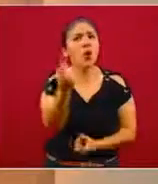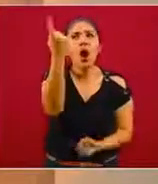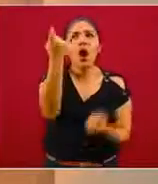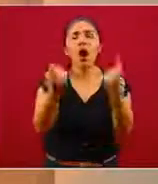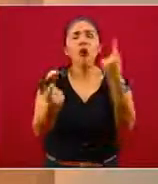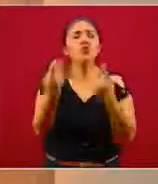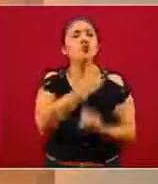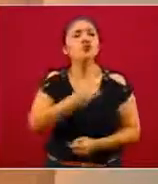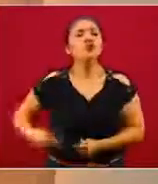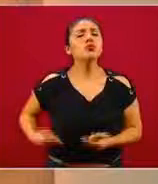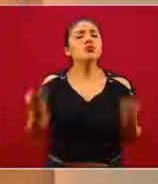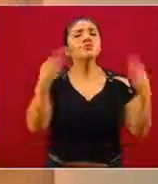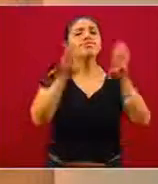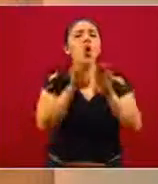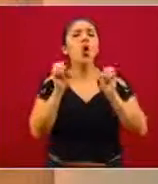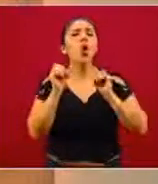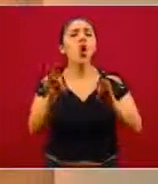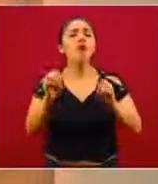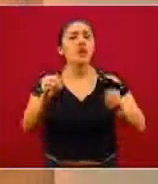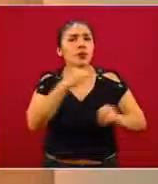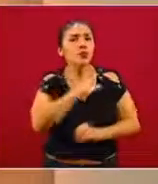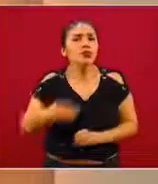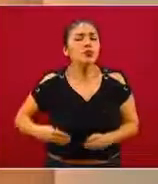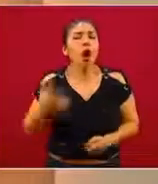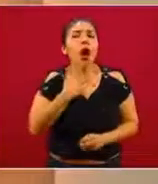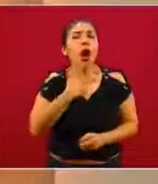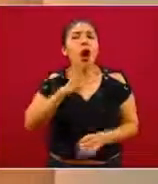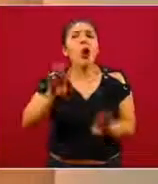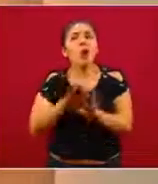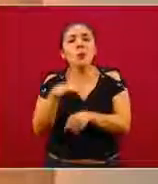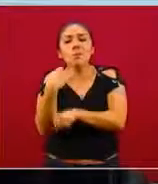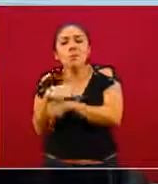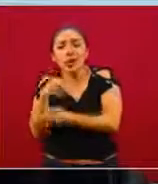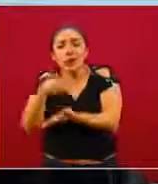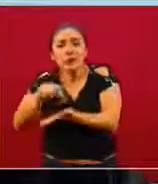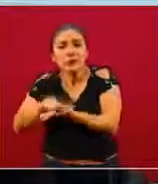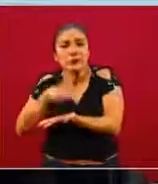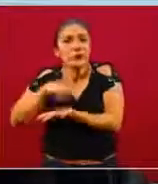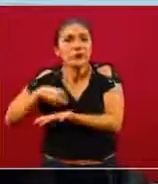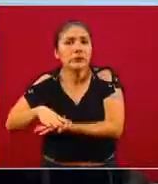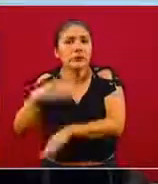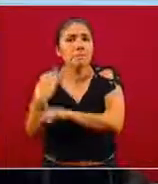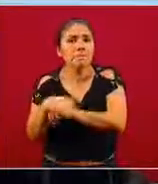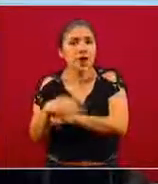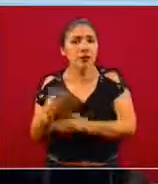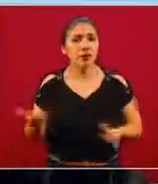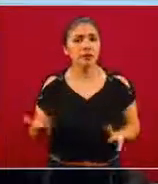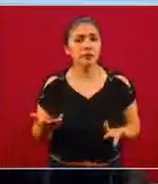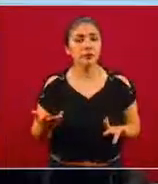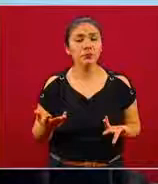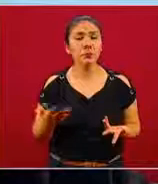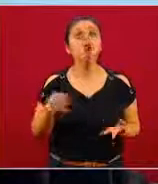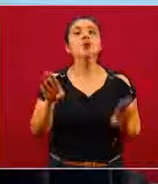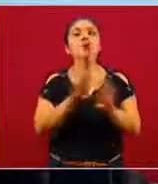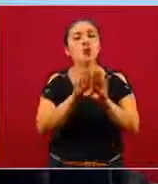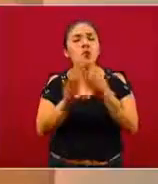level, there's already agreement, but at the municipal level, many offices are closed and they need these birth